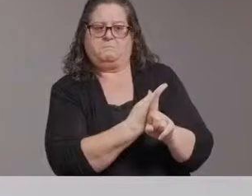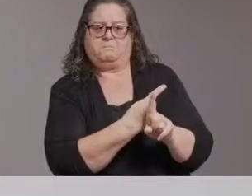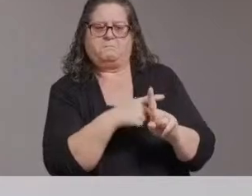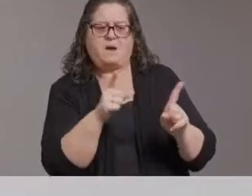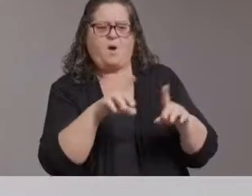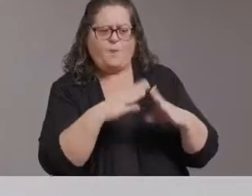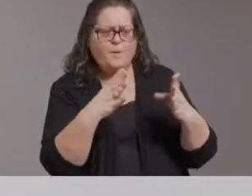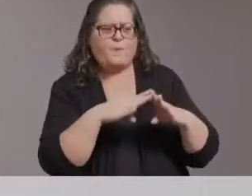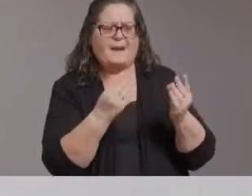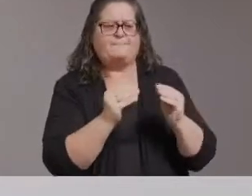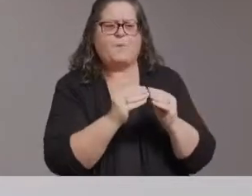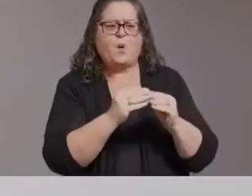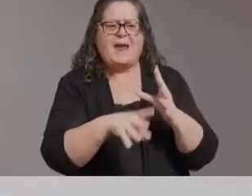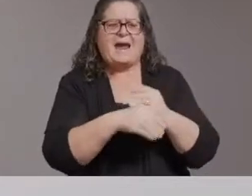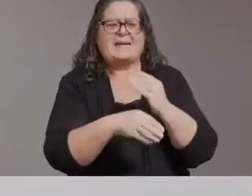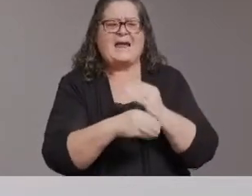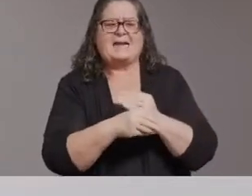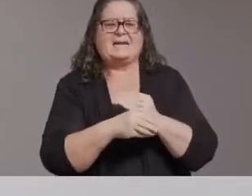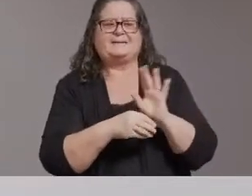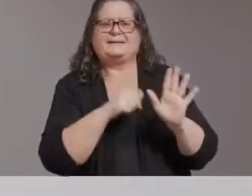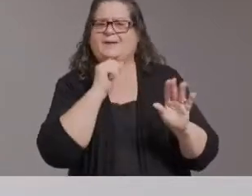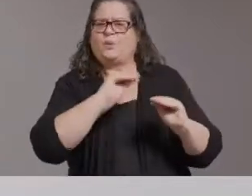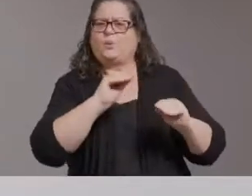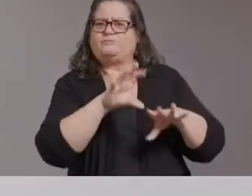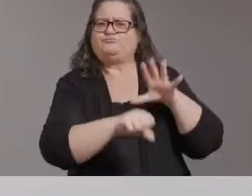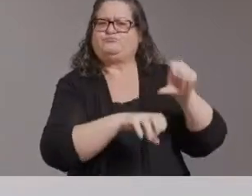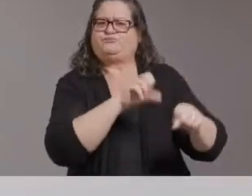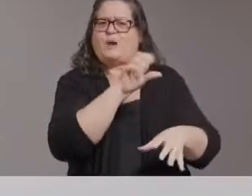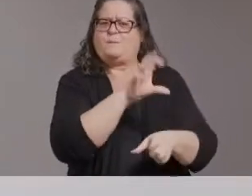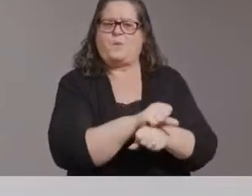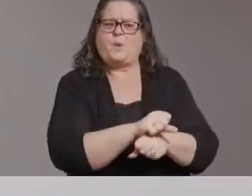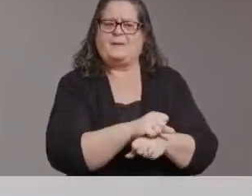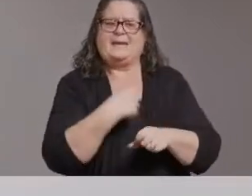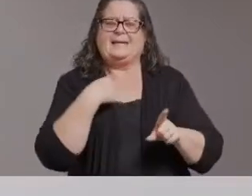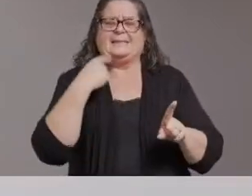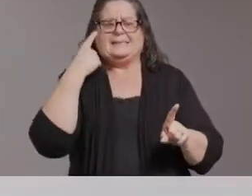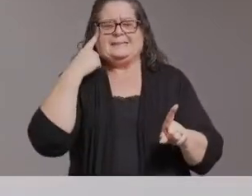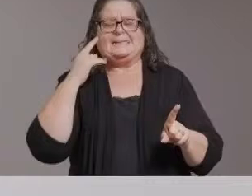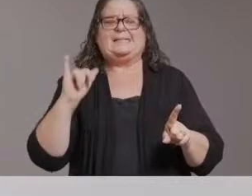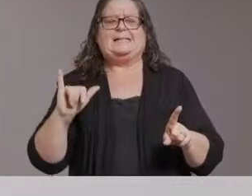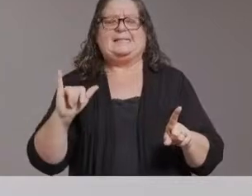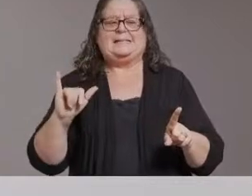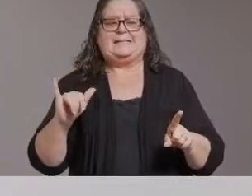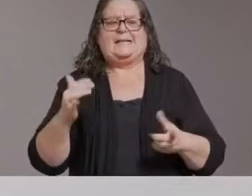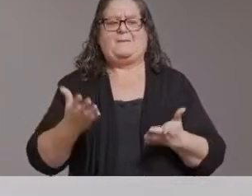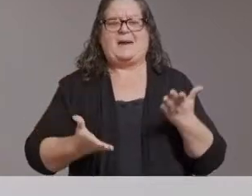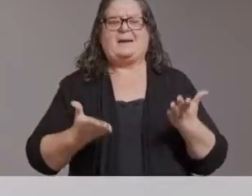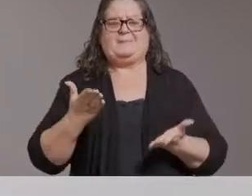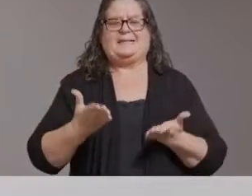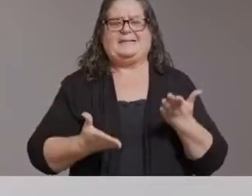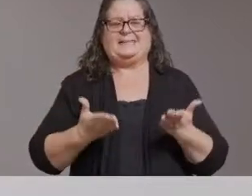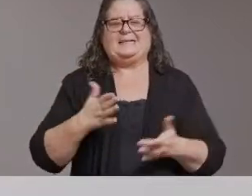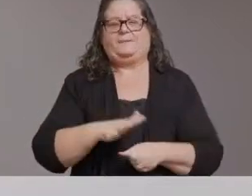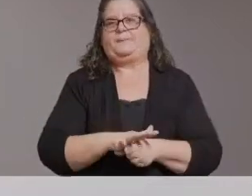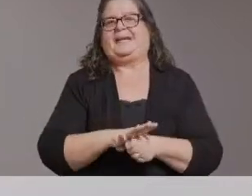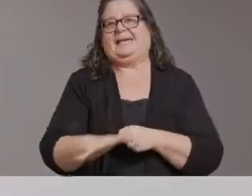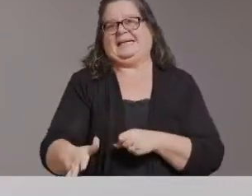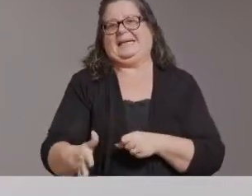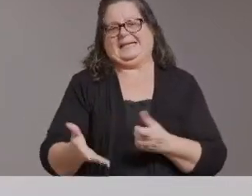each day that weren't filling. So that tells us that we might be coming to that saturation in our southern Arizona